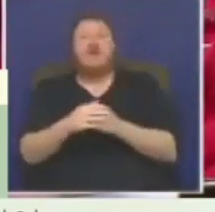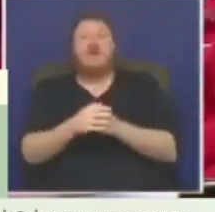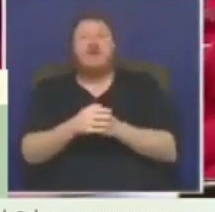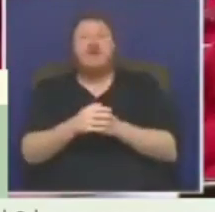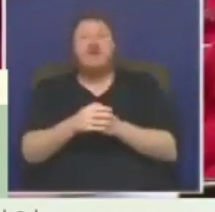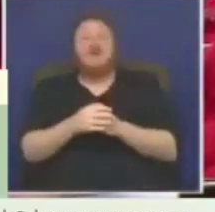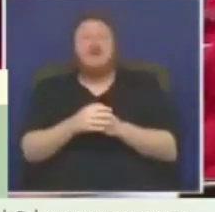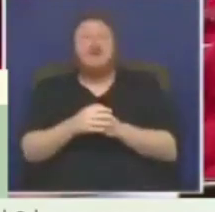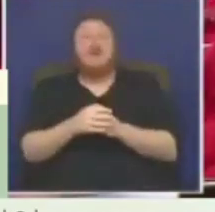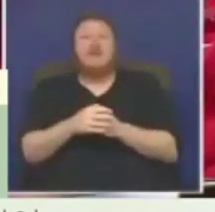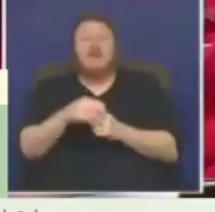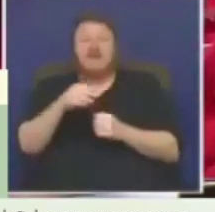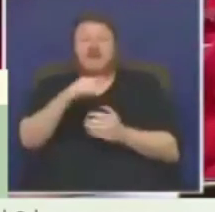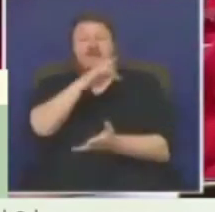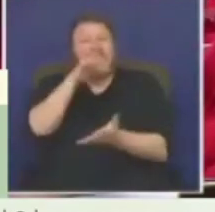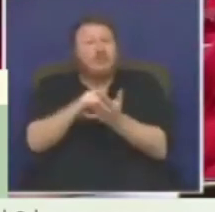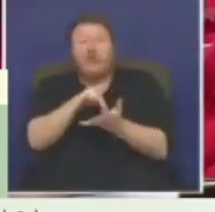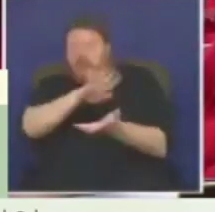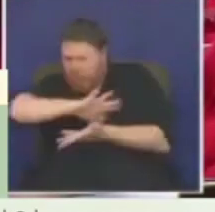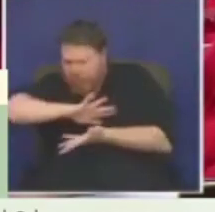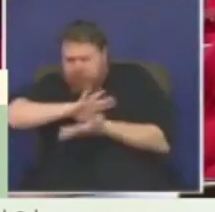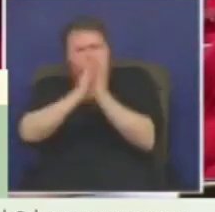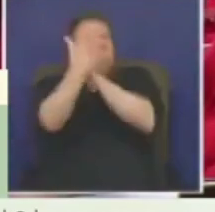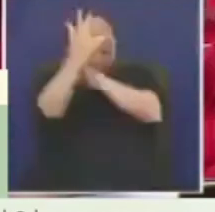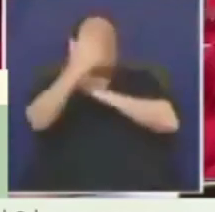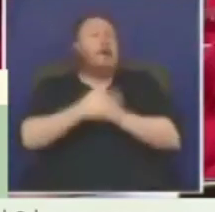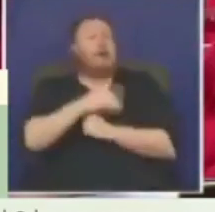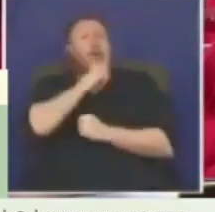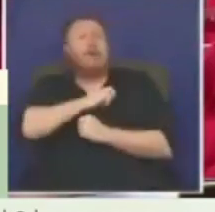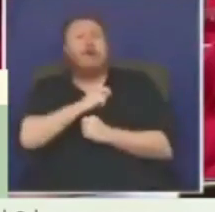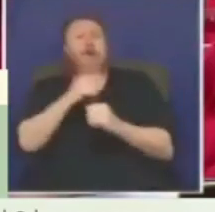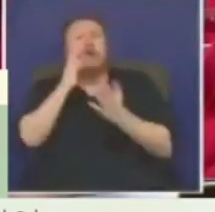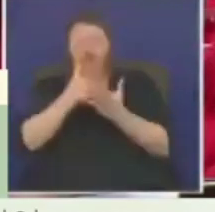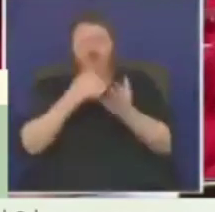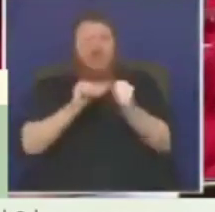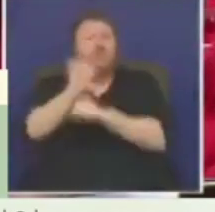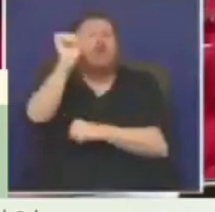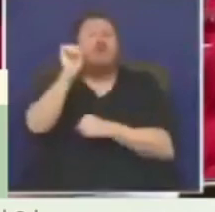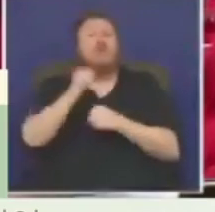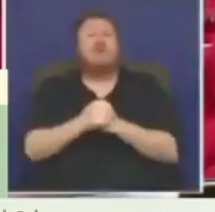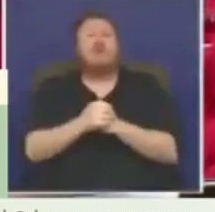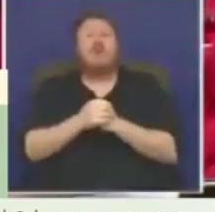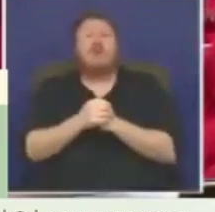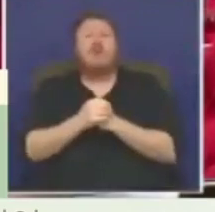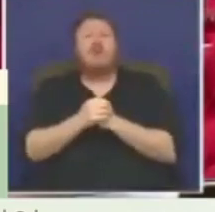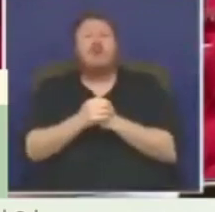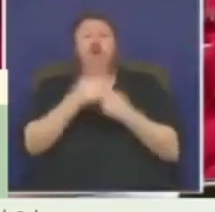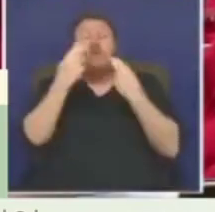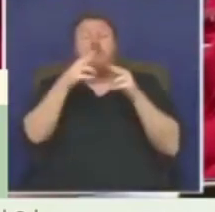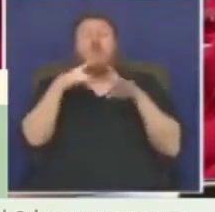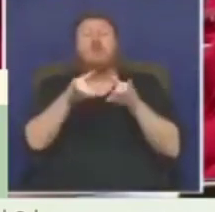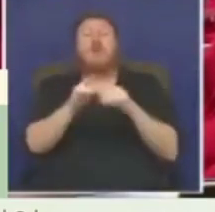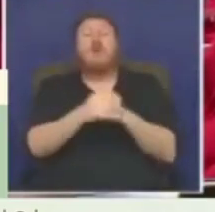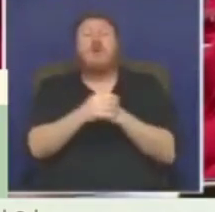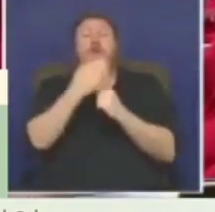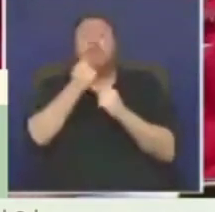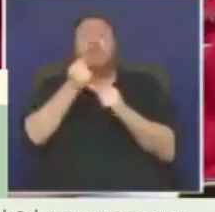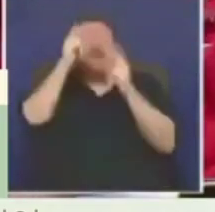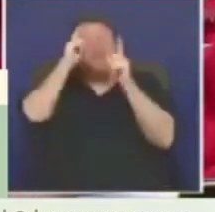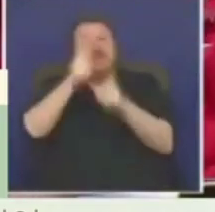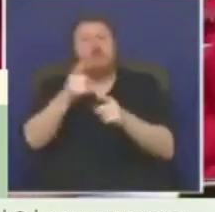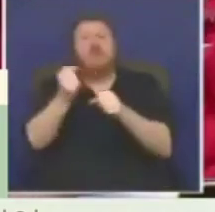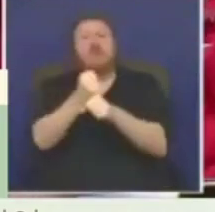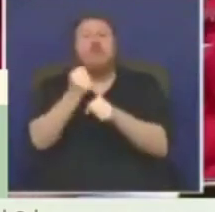of sabotage. And it must be rejected with respect, Honorable Chair. Please rule in